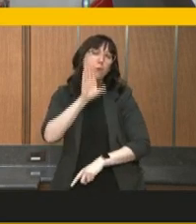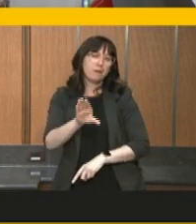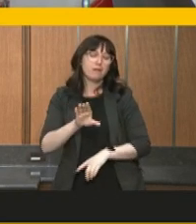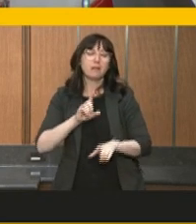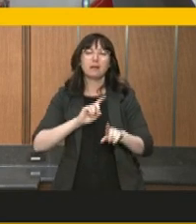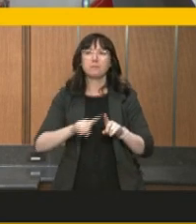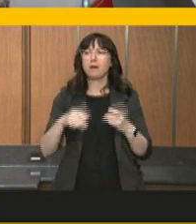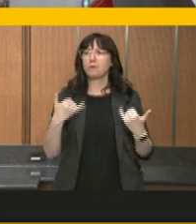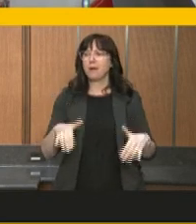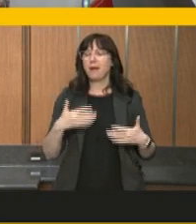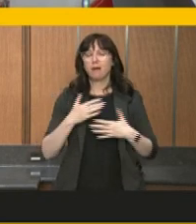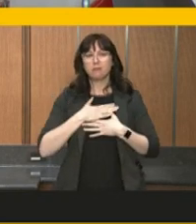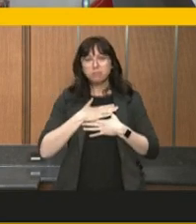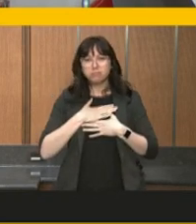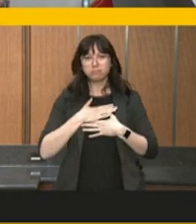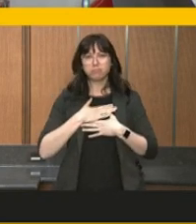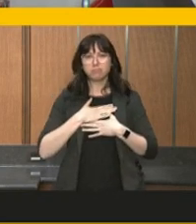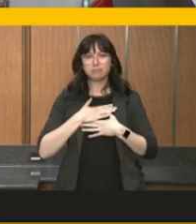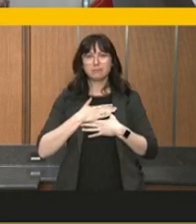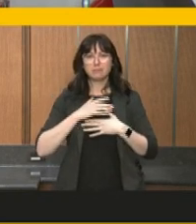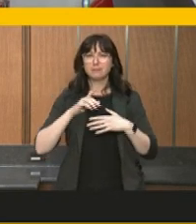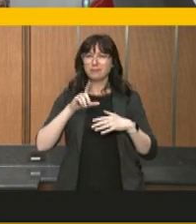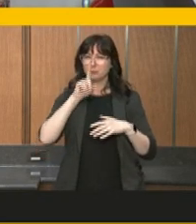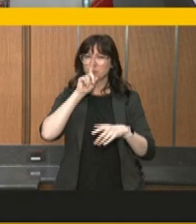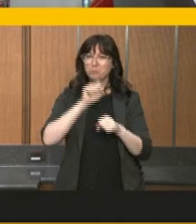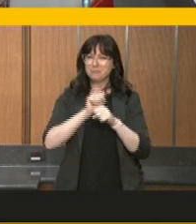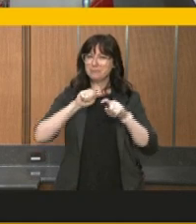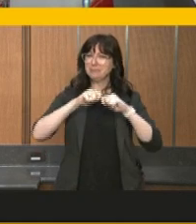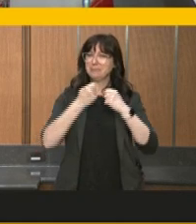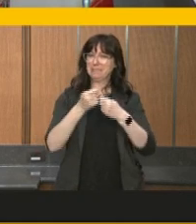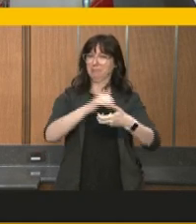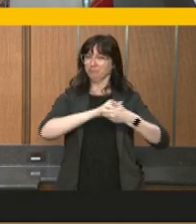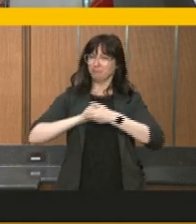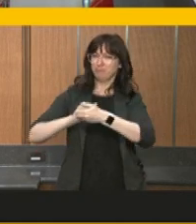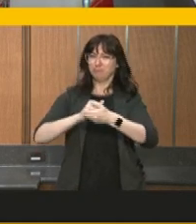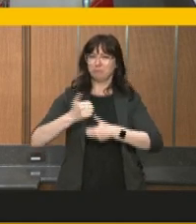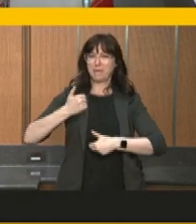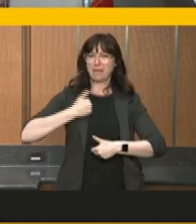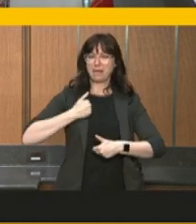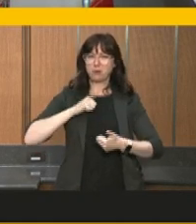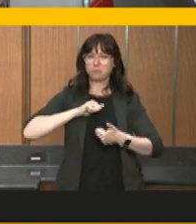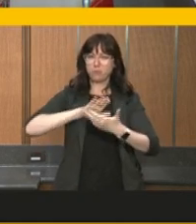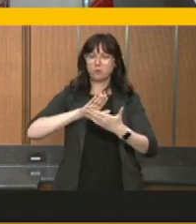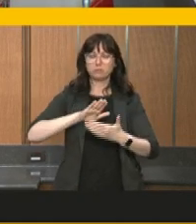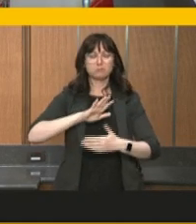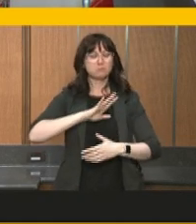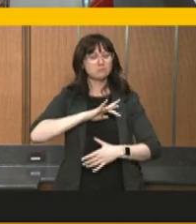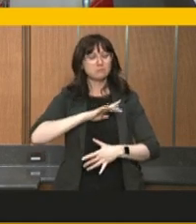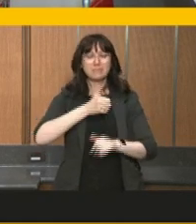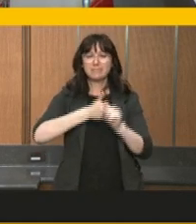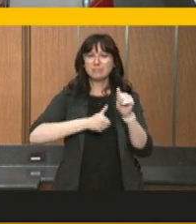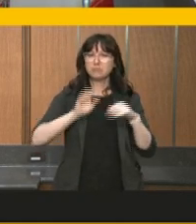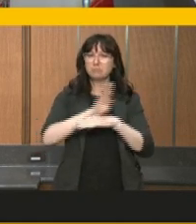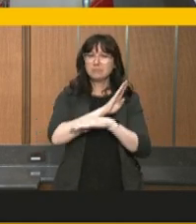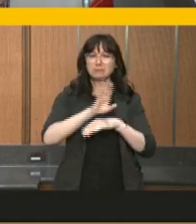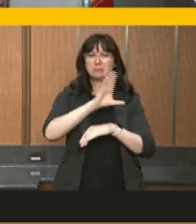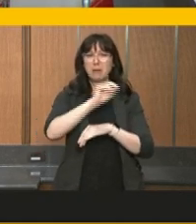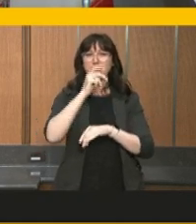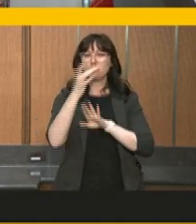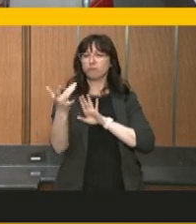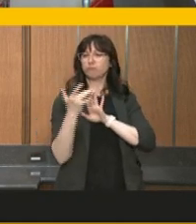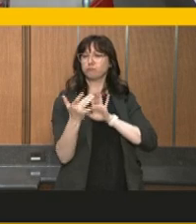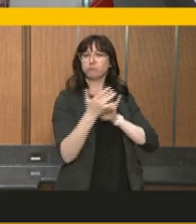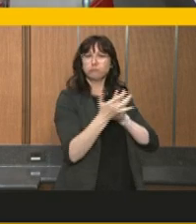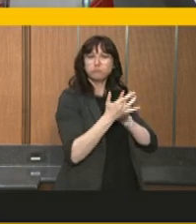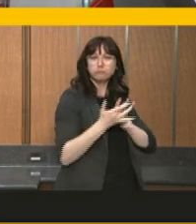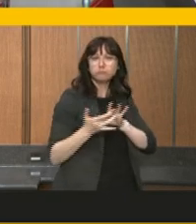real example of a Team Canada approach. And I am very grateful to all the manufacturers who've been in touch with us, who have